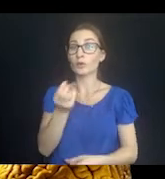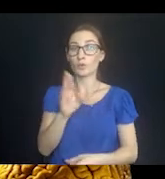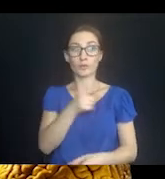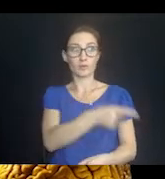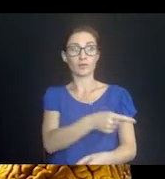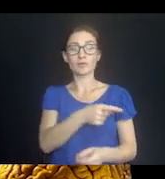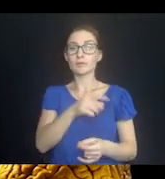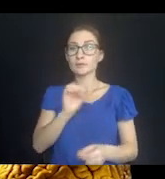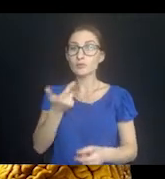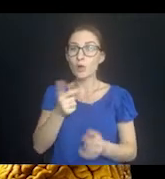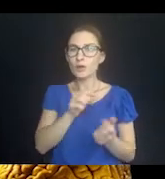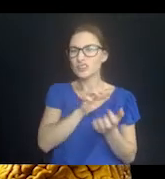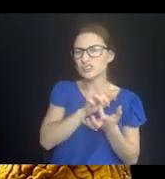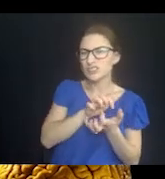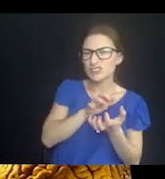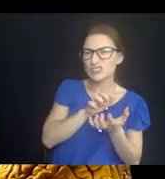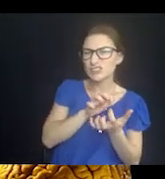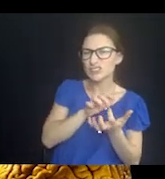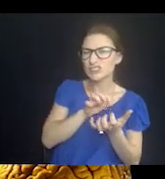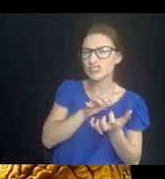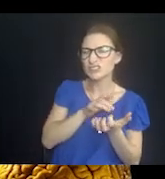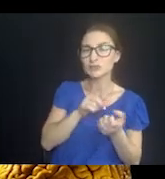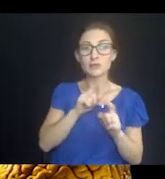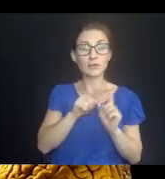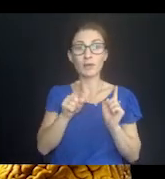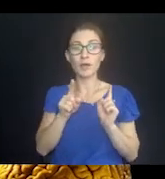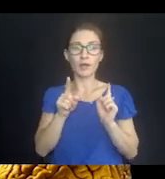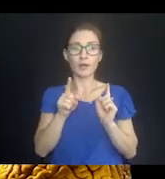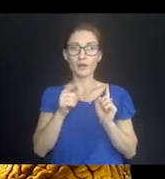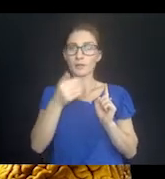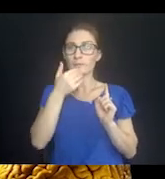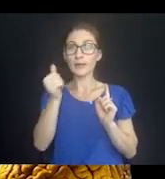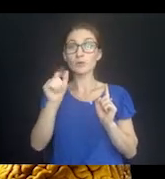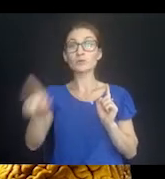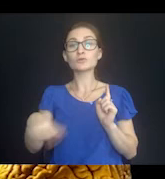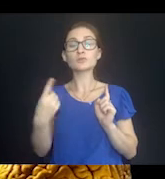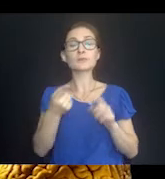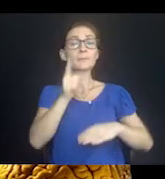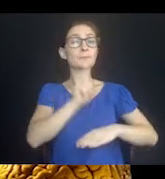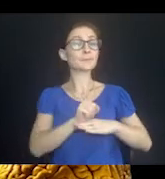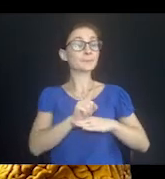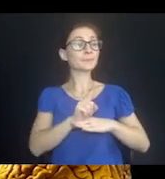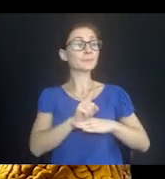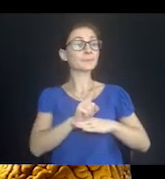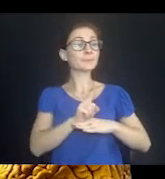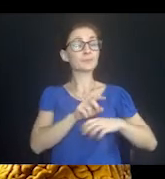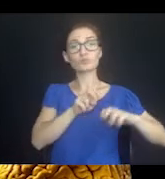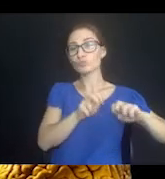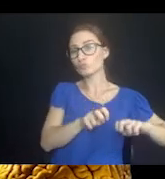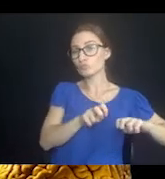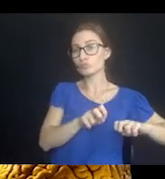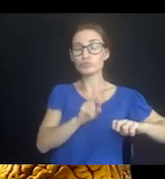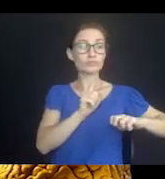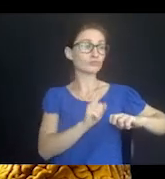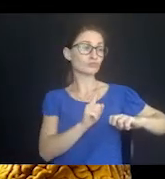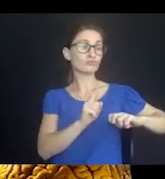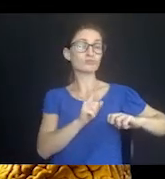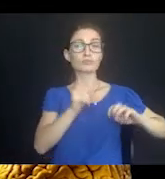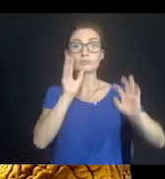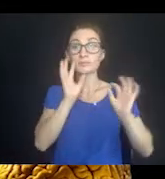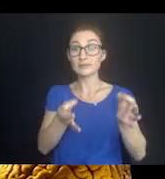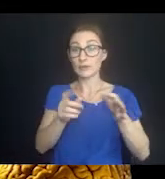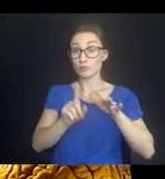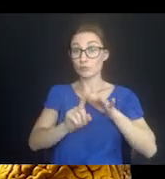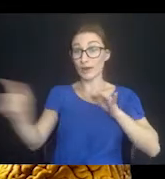or around drugs or alcohol. Or you might run from a dog that is growling at you when it's better to